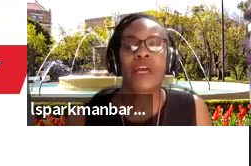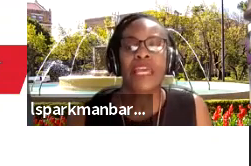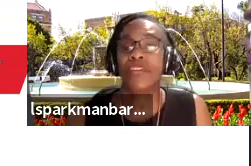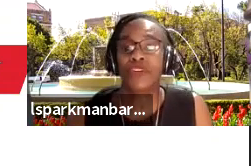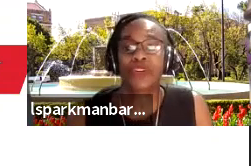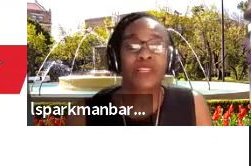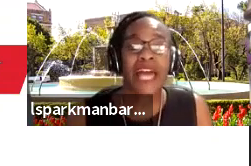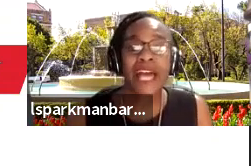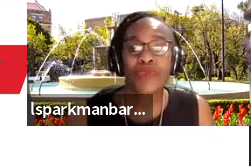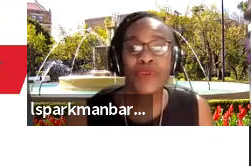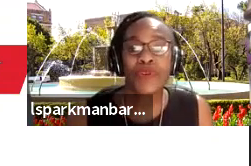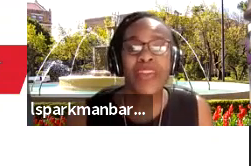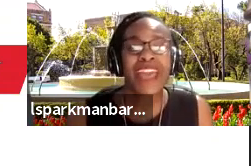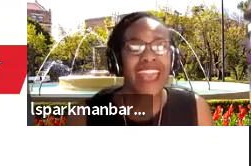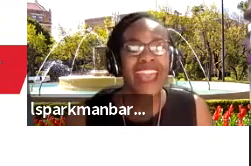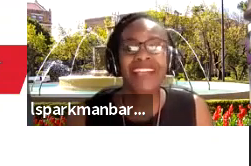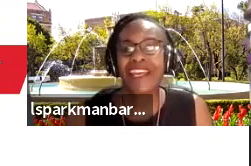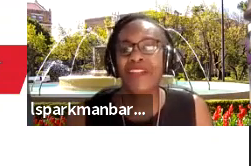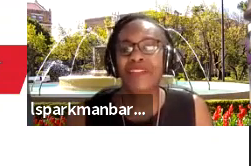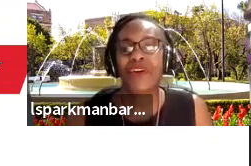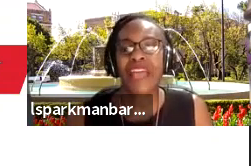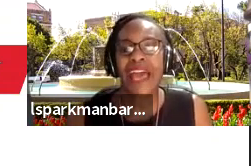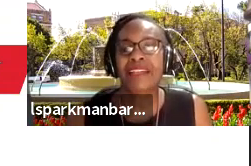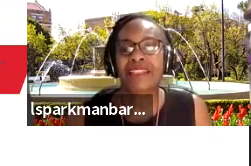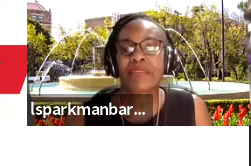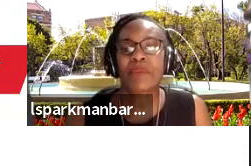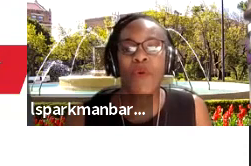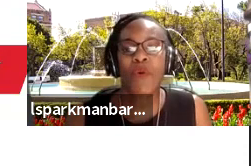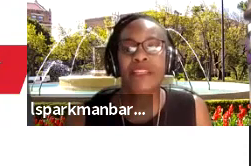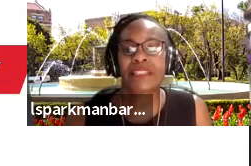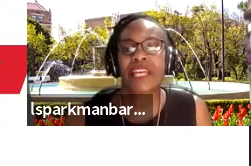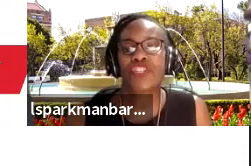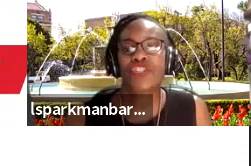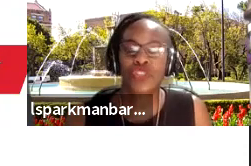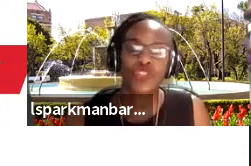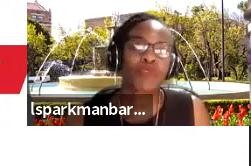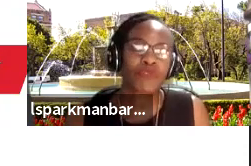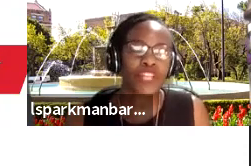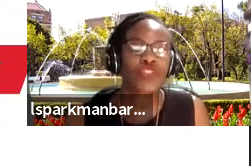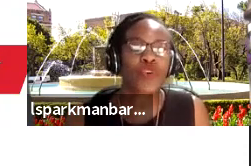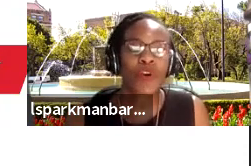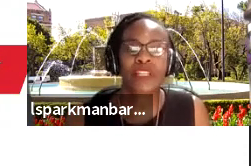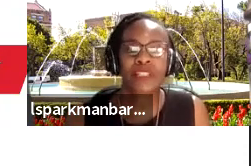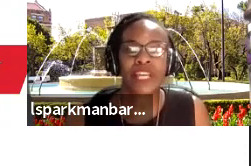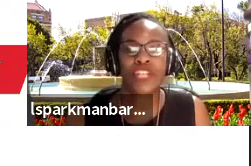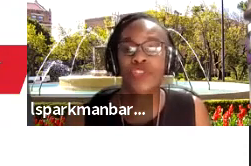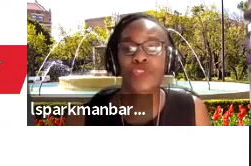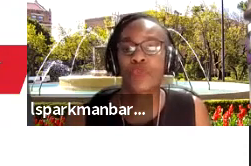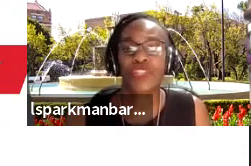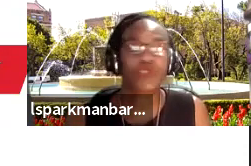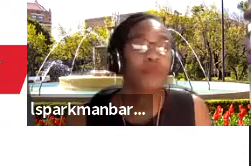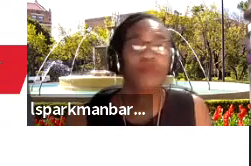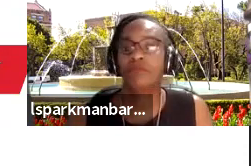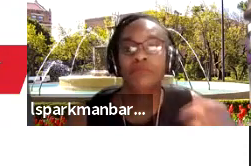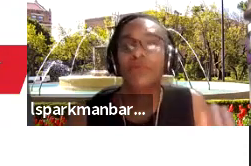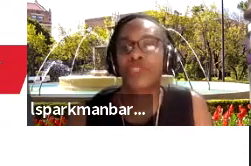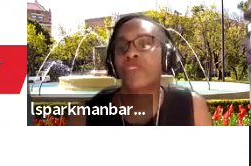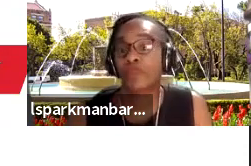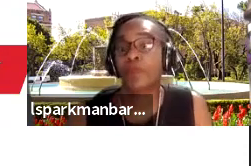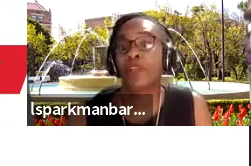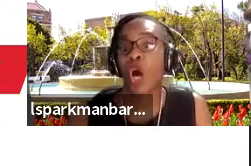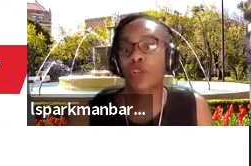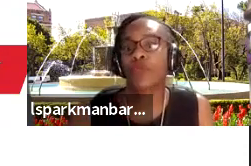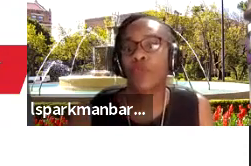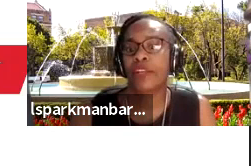So in your classroom and in those academic organizations, those professional organizations to which most